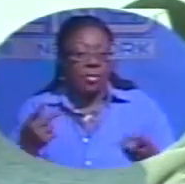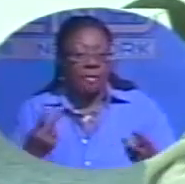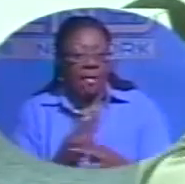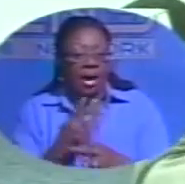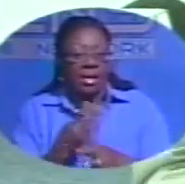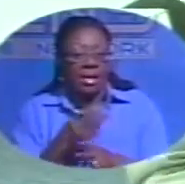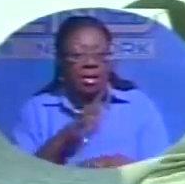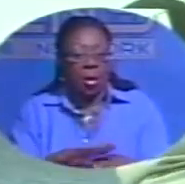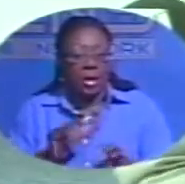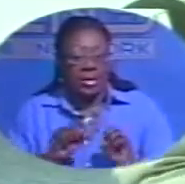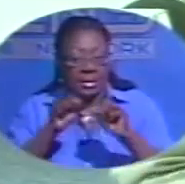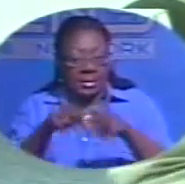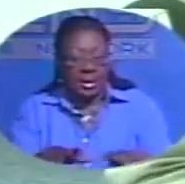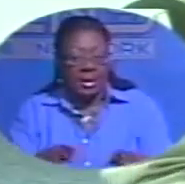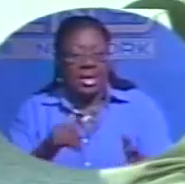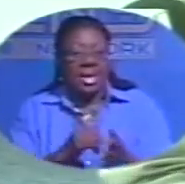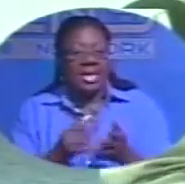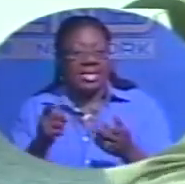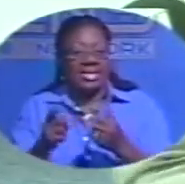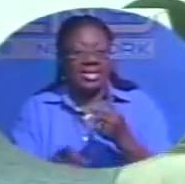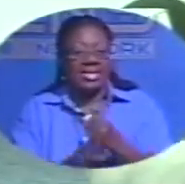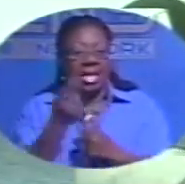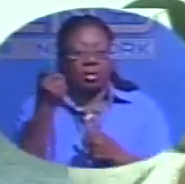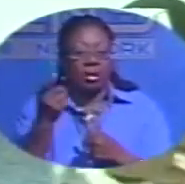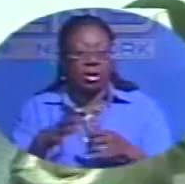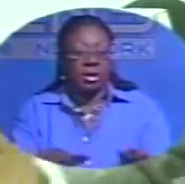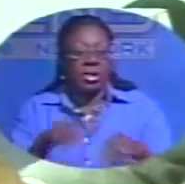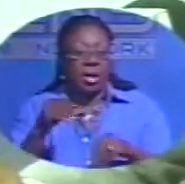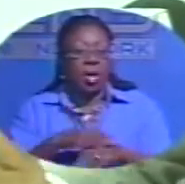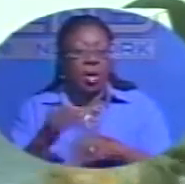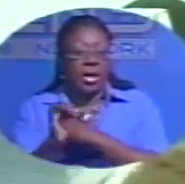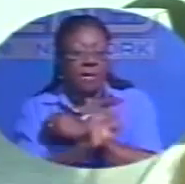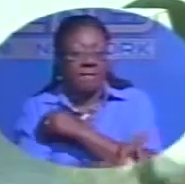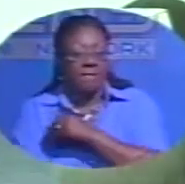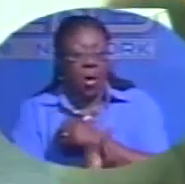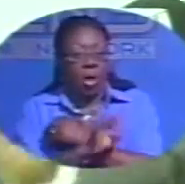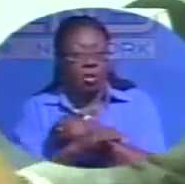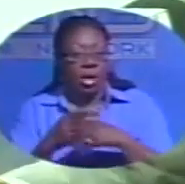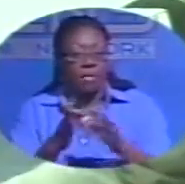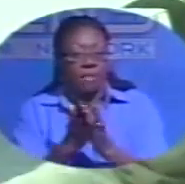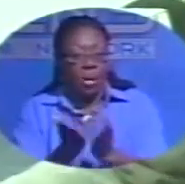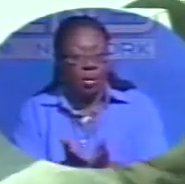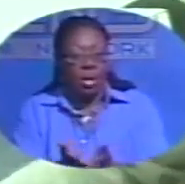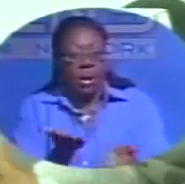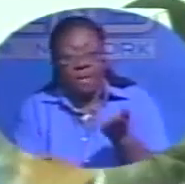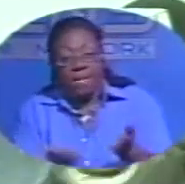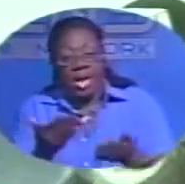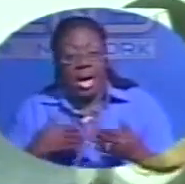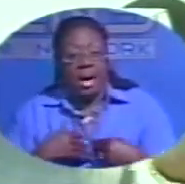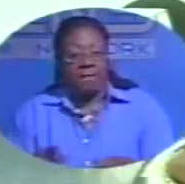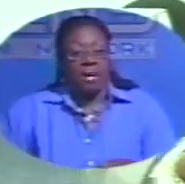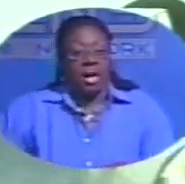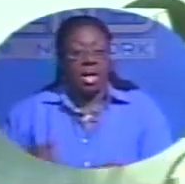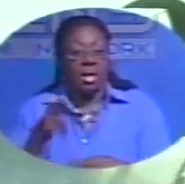dangerous for you to take on a foreign boat which may have guns on it.